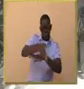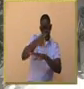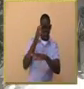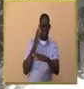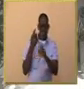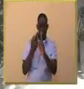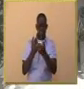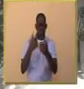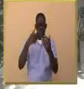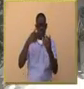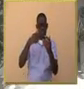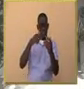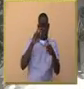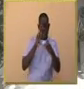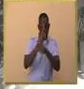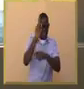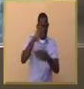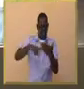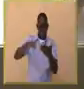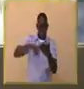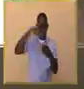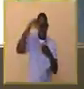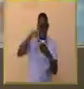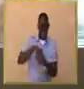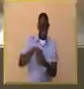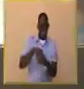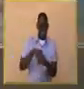to Namibia for our first elections.